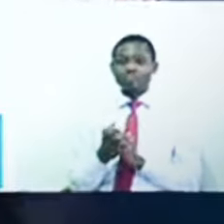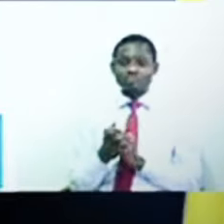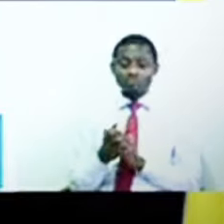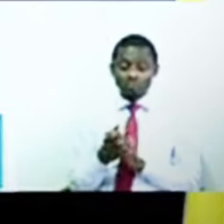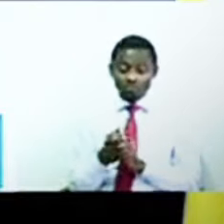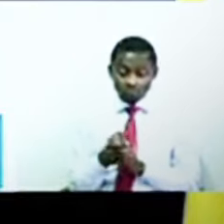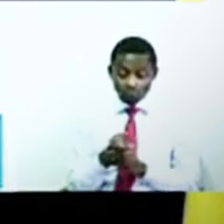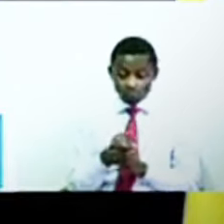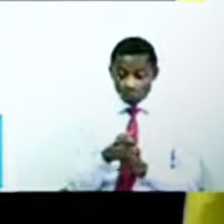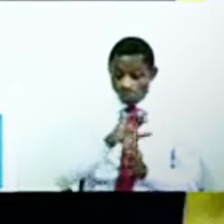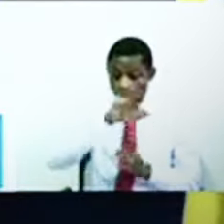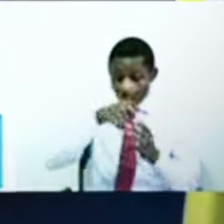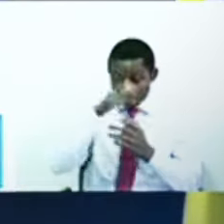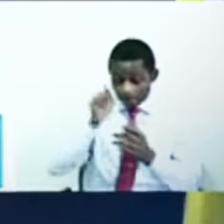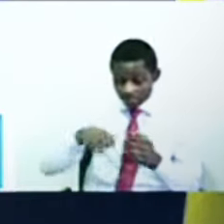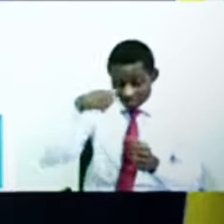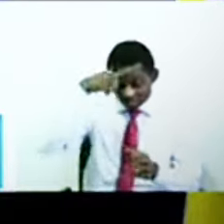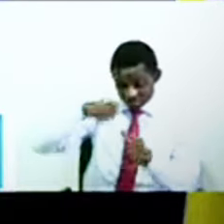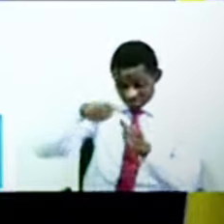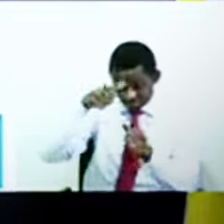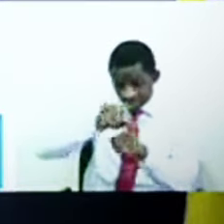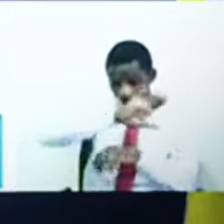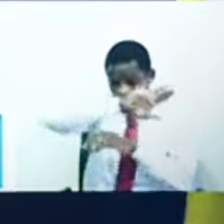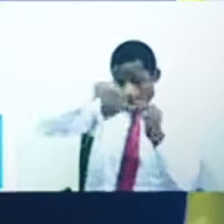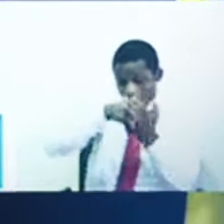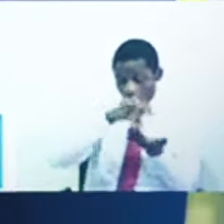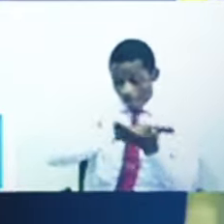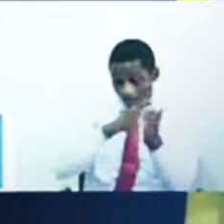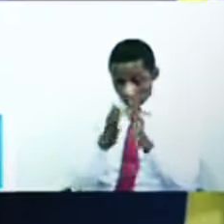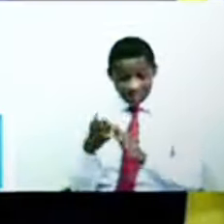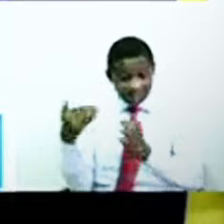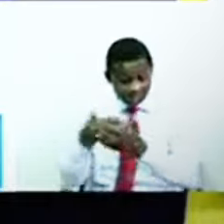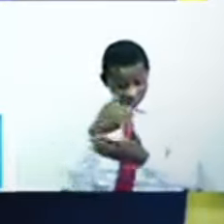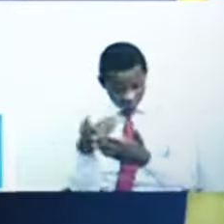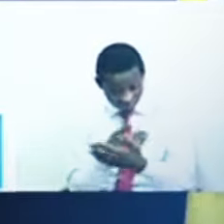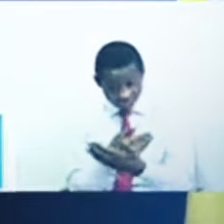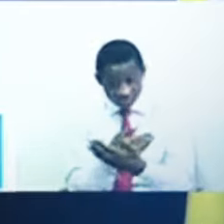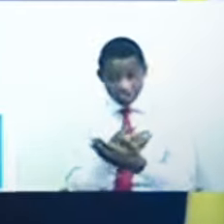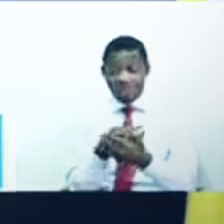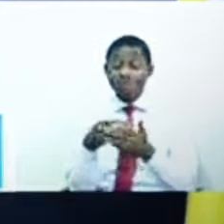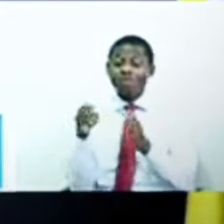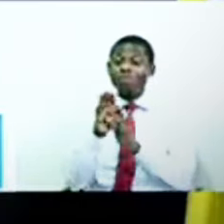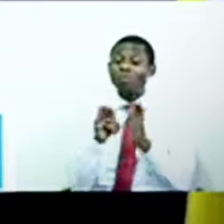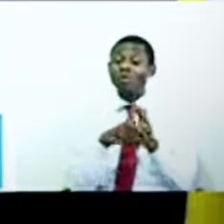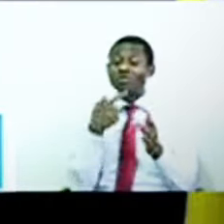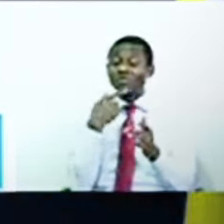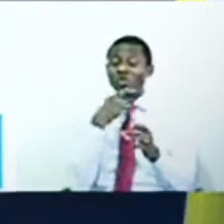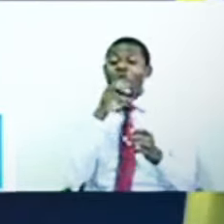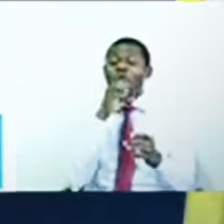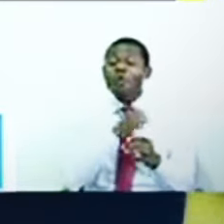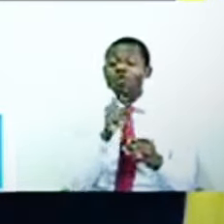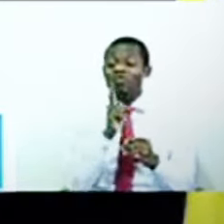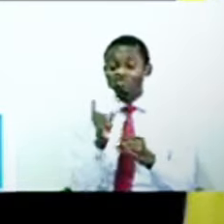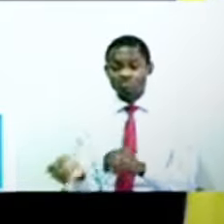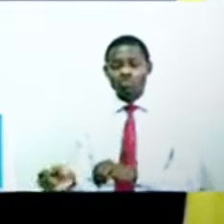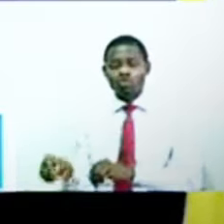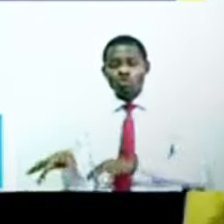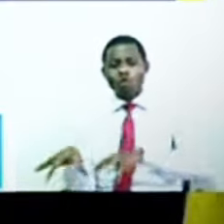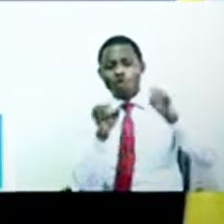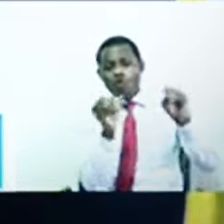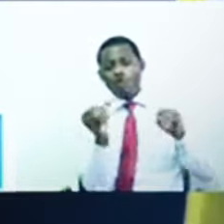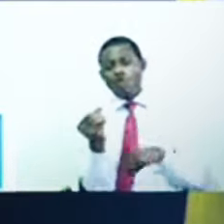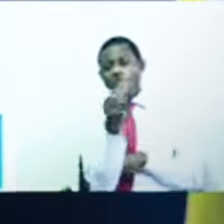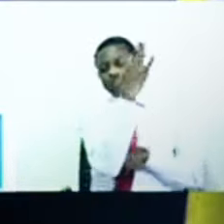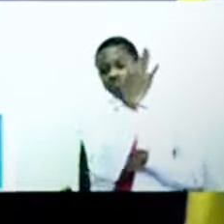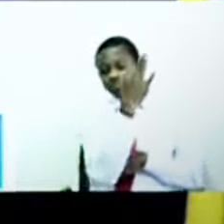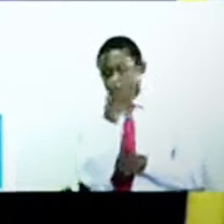remember that we are new creations. The Bible says the old is gone. And new has